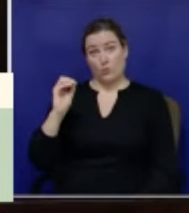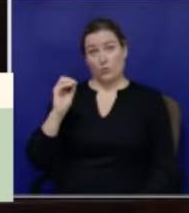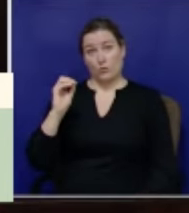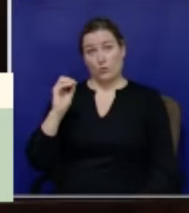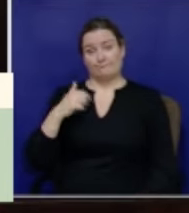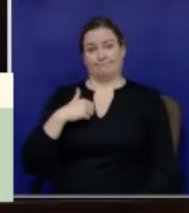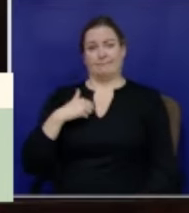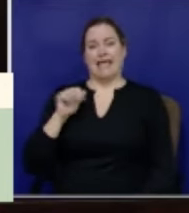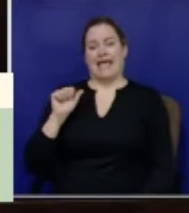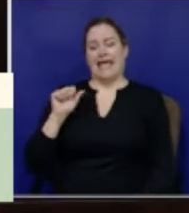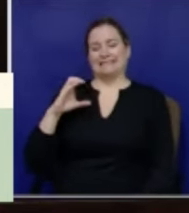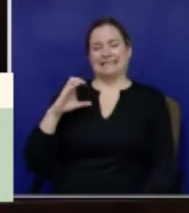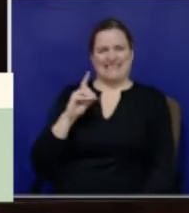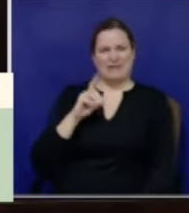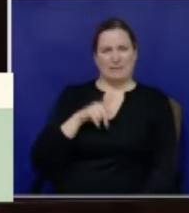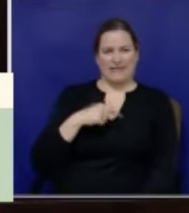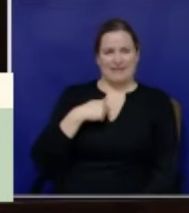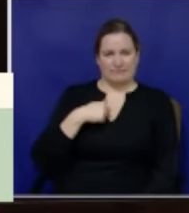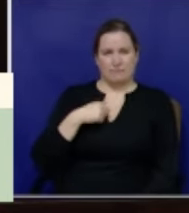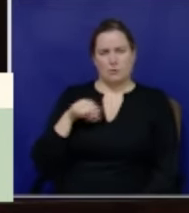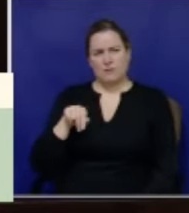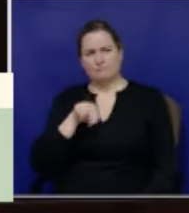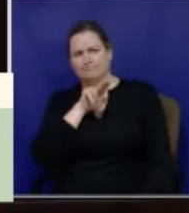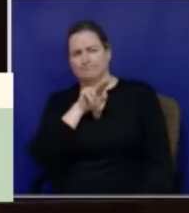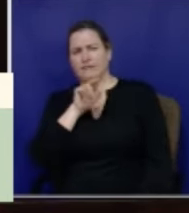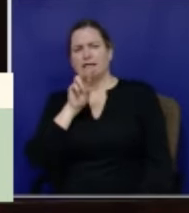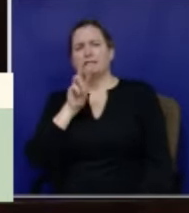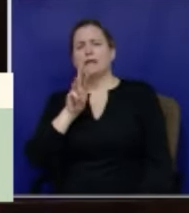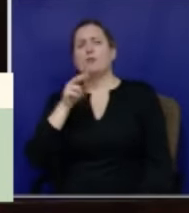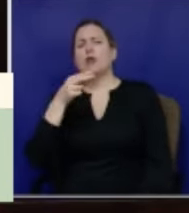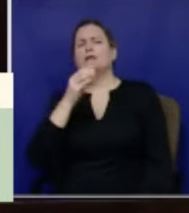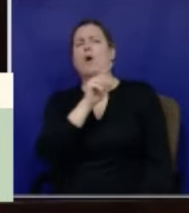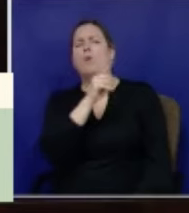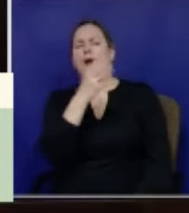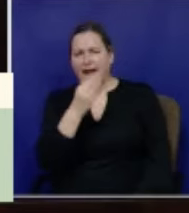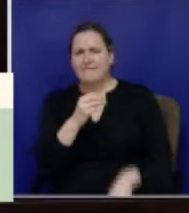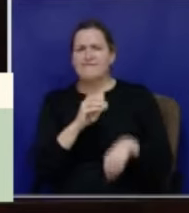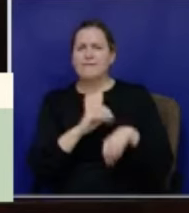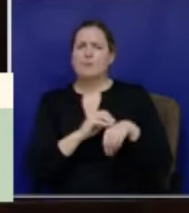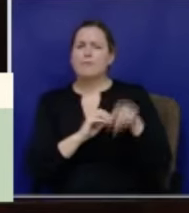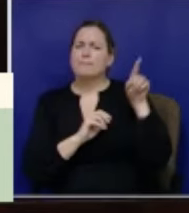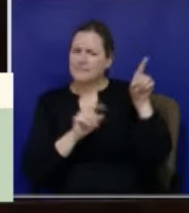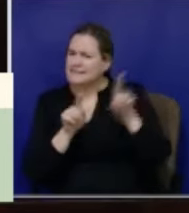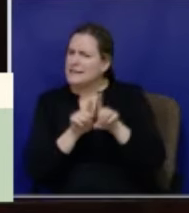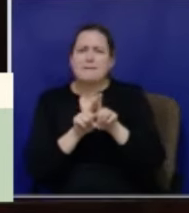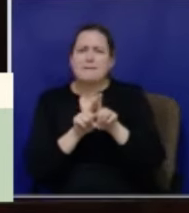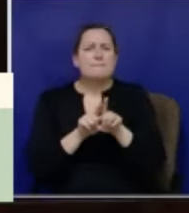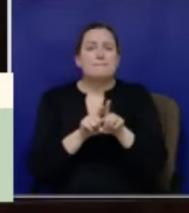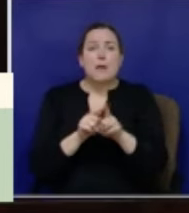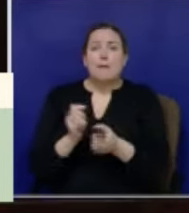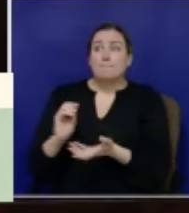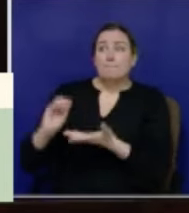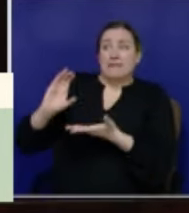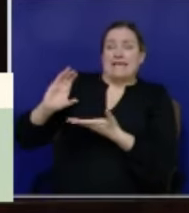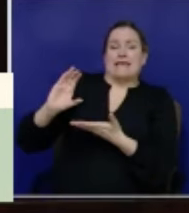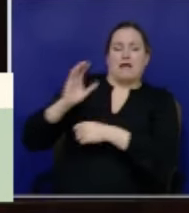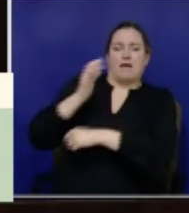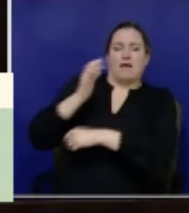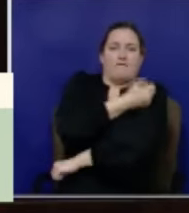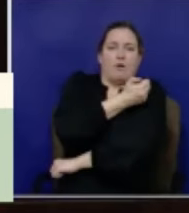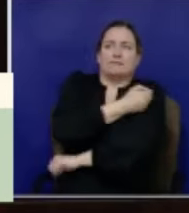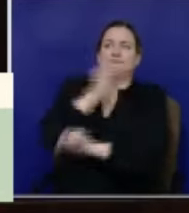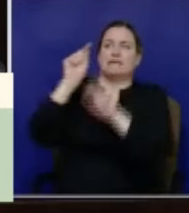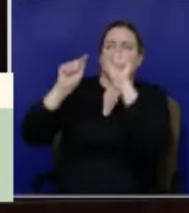ACDP acknowledge, is riddled with conflicts of interest from funding by Big Pharma, billionaires and influential member